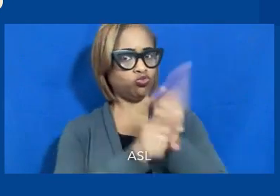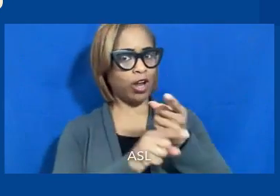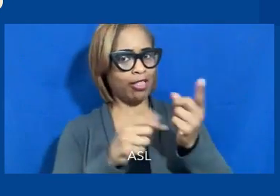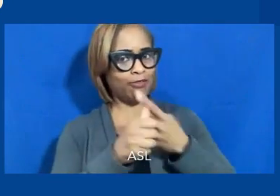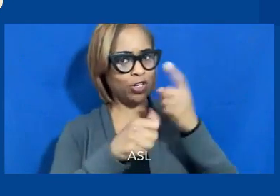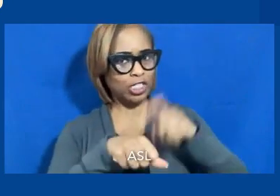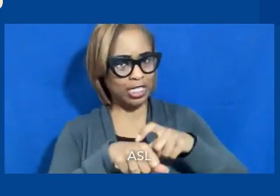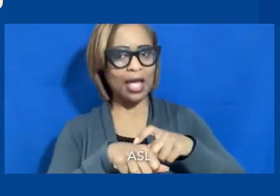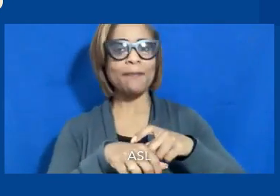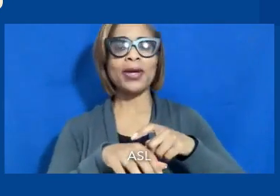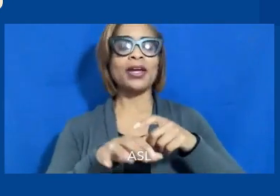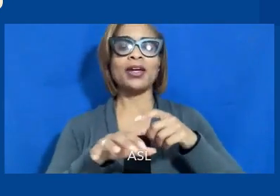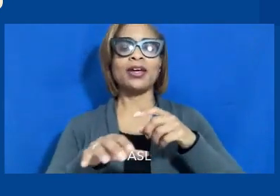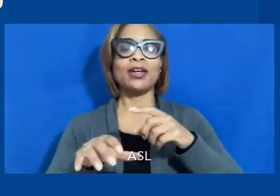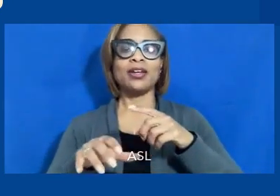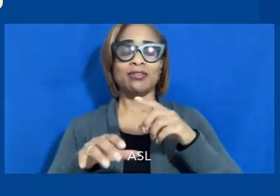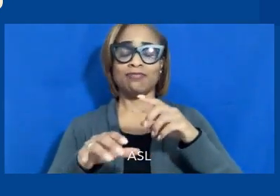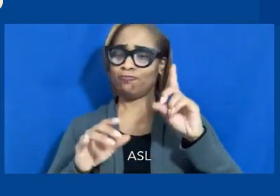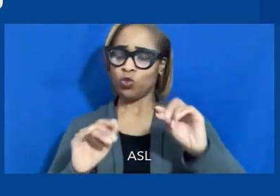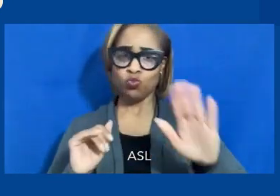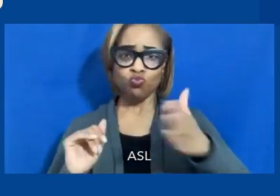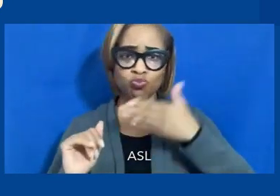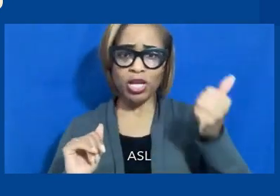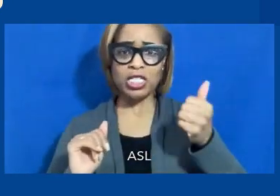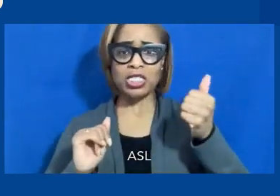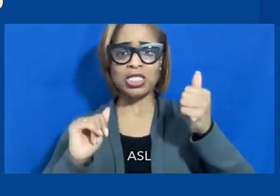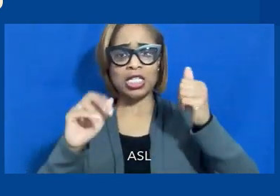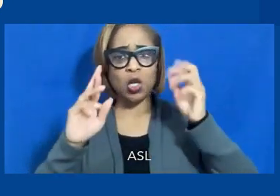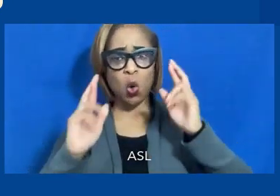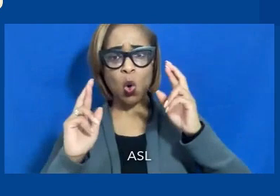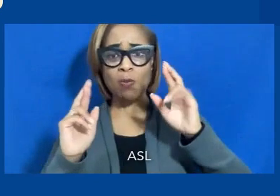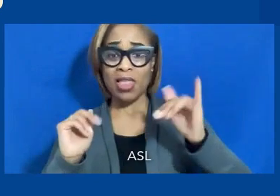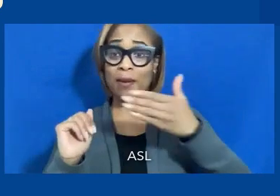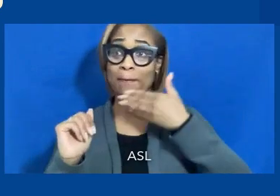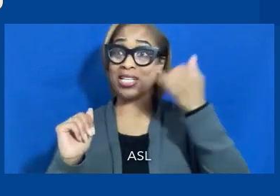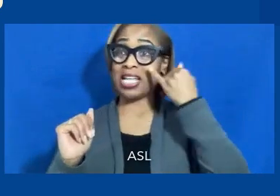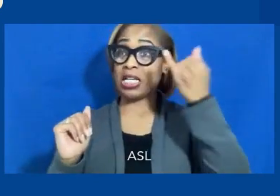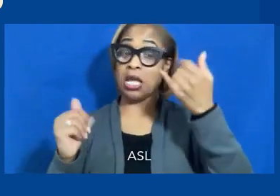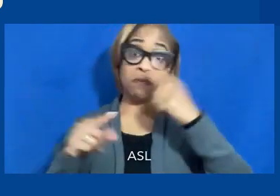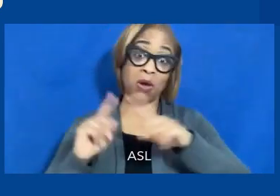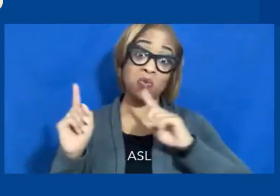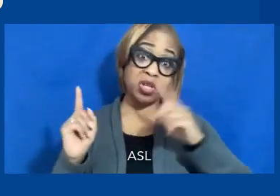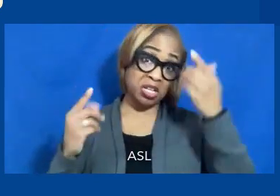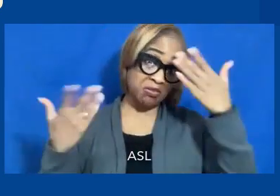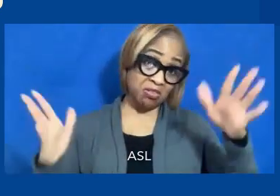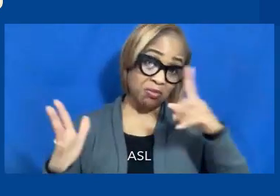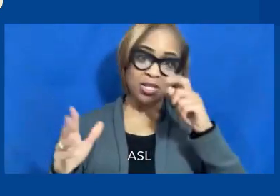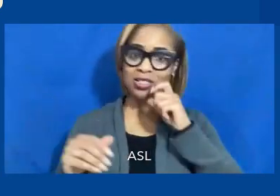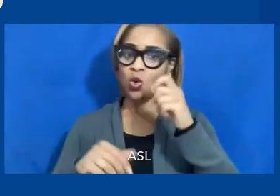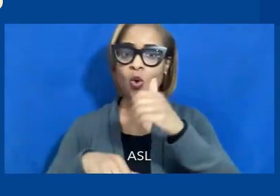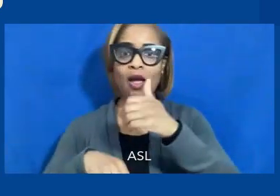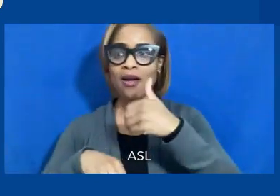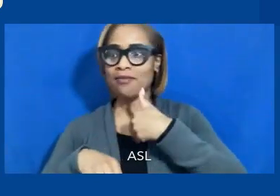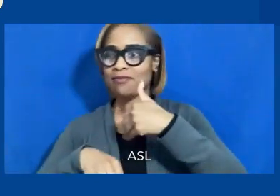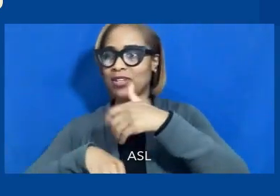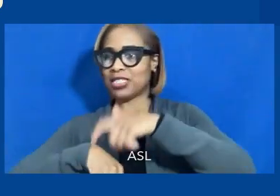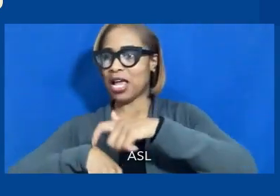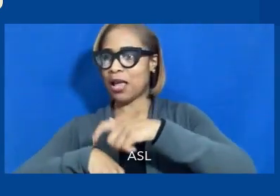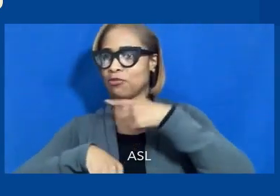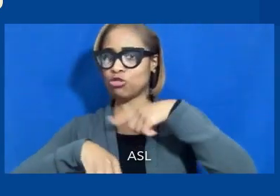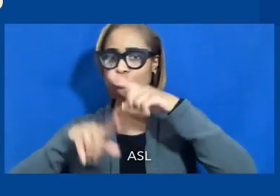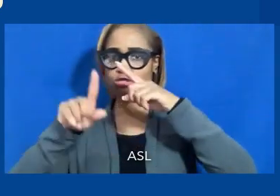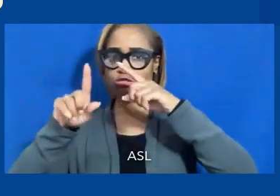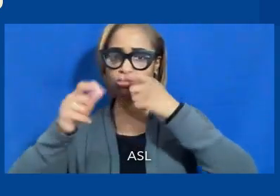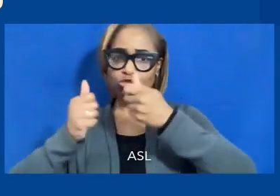you just do your best and you hope that it was the best idea. You don't know, because you didn't have time to try anything else. This one, we